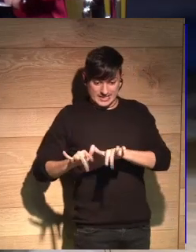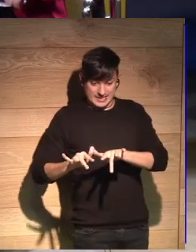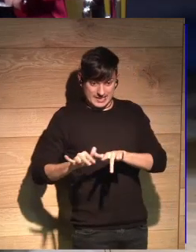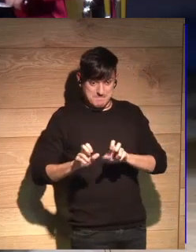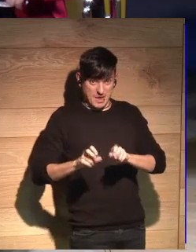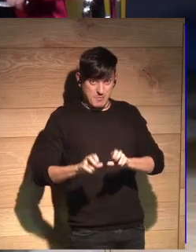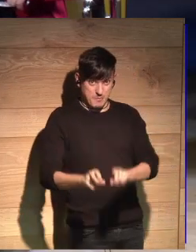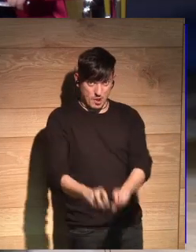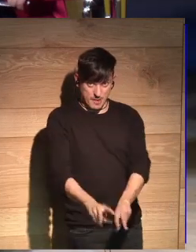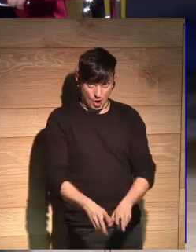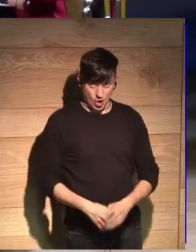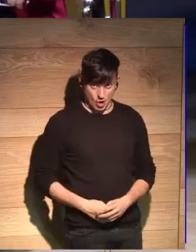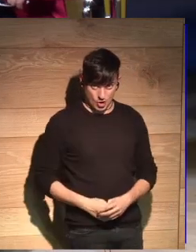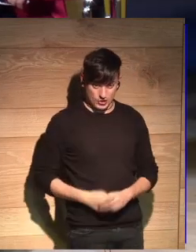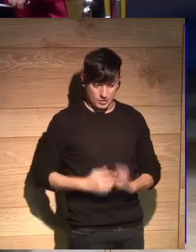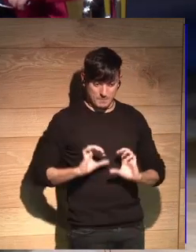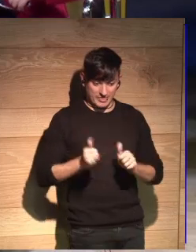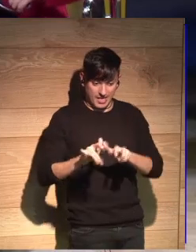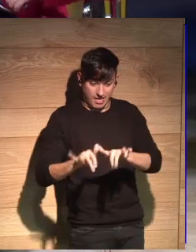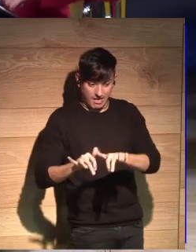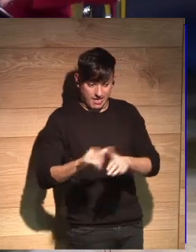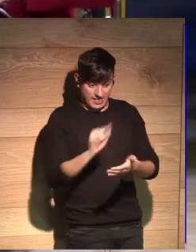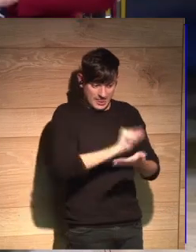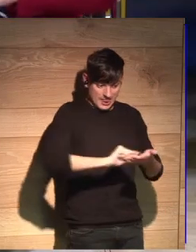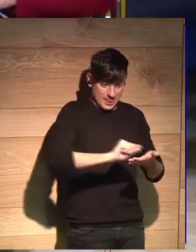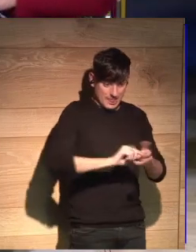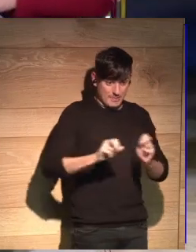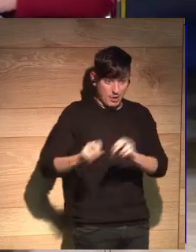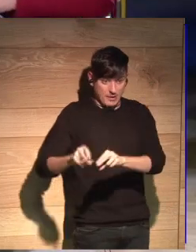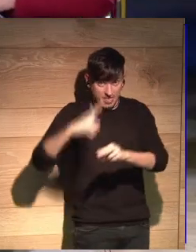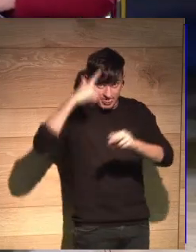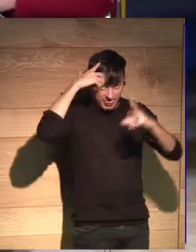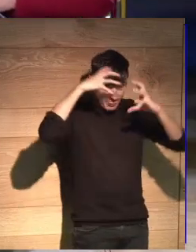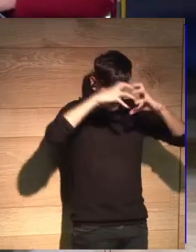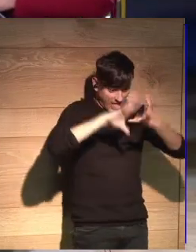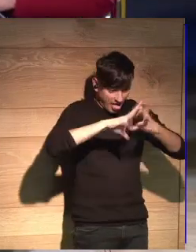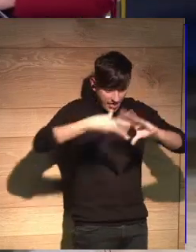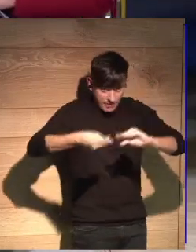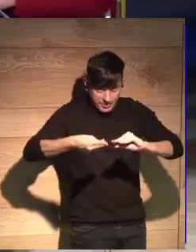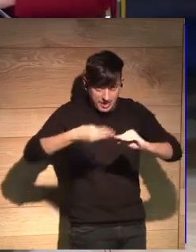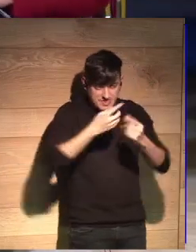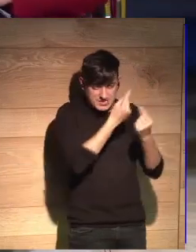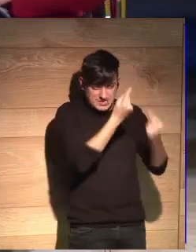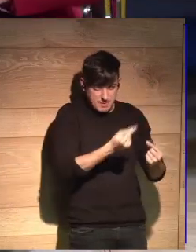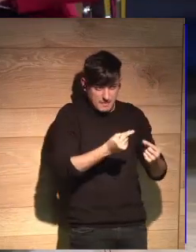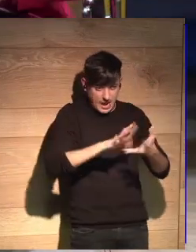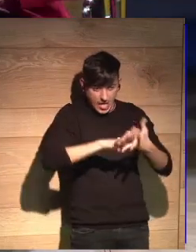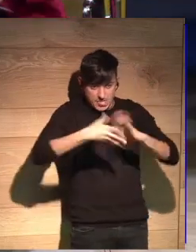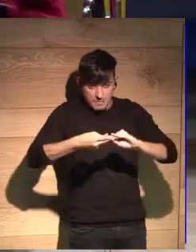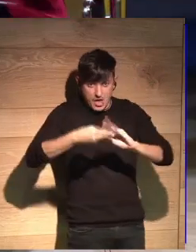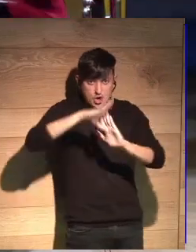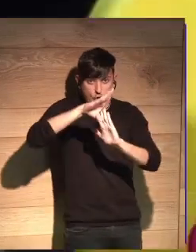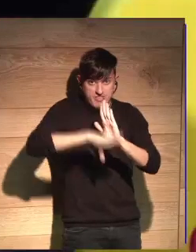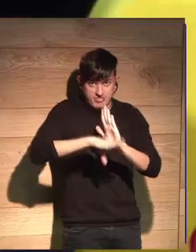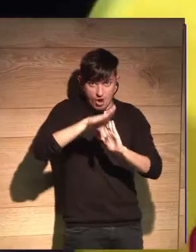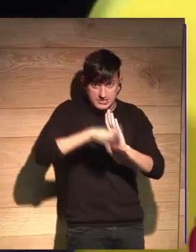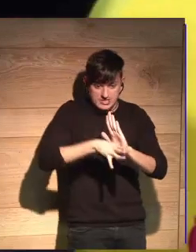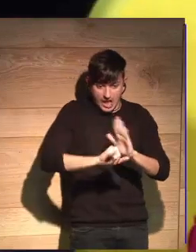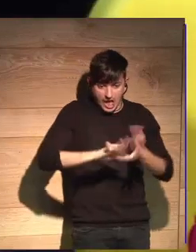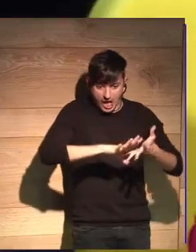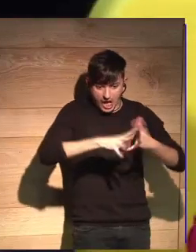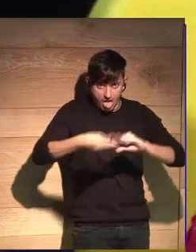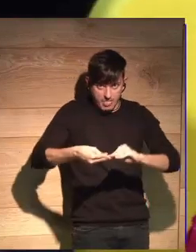Our brains are adaptive. They're built to be adapting to whatever body they find themselves in, whatever environment. And